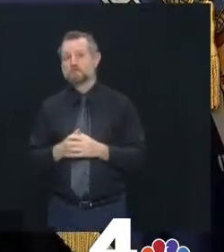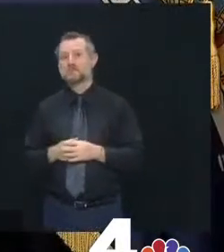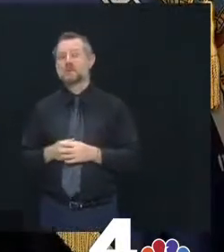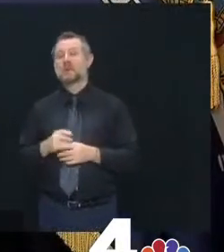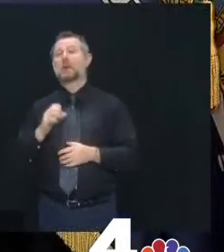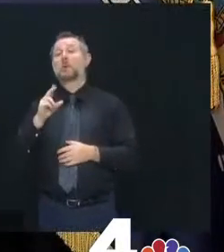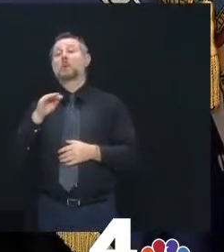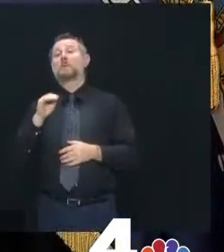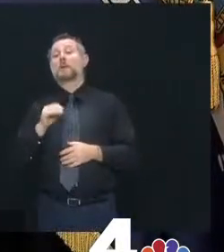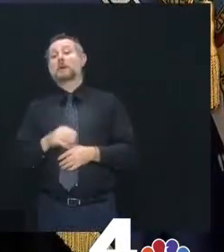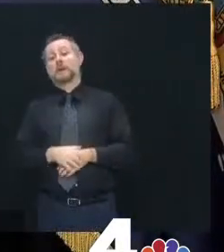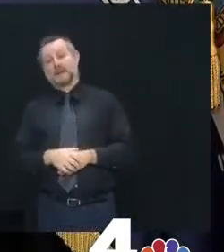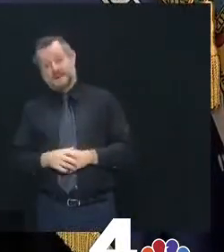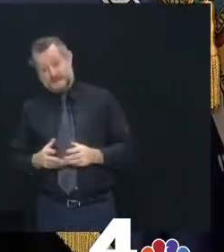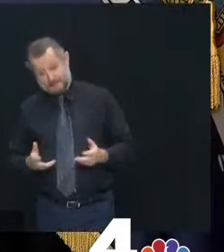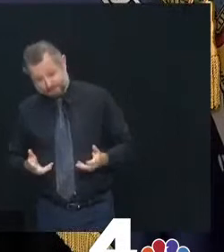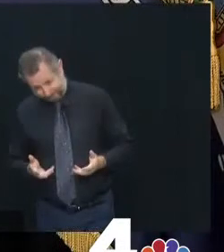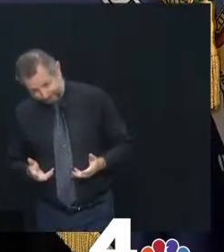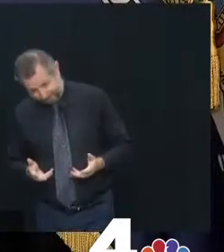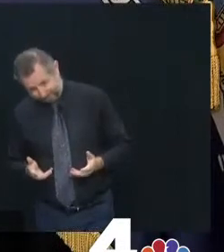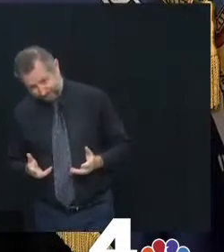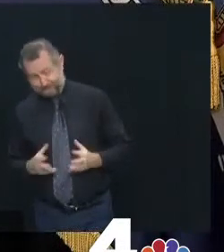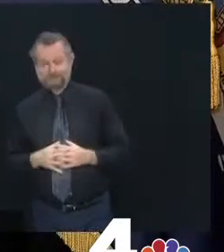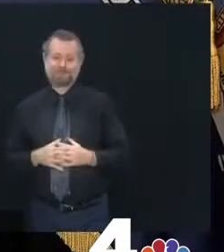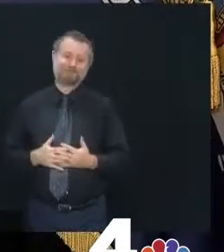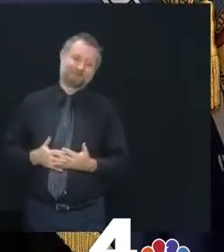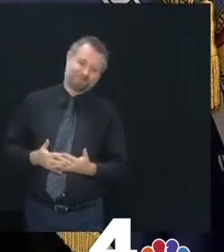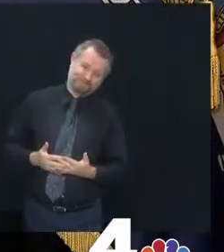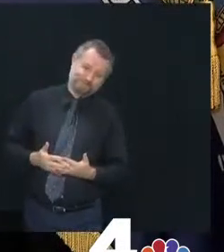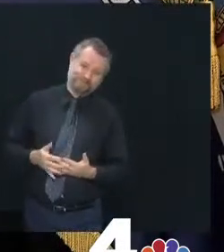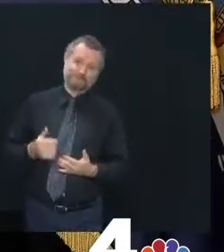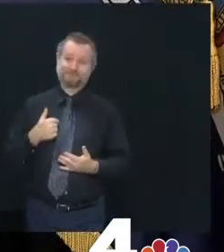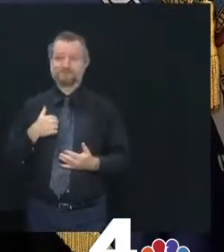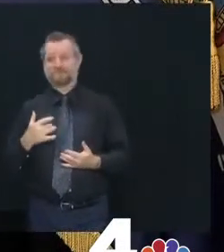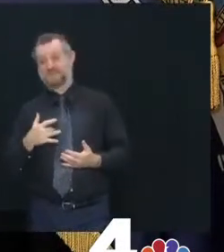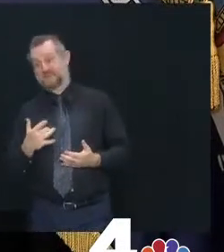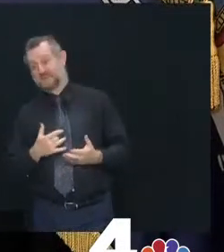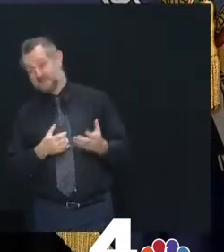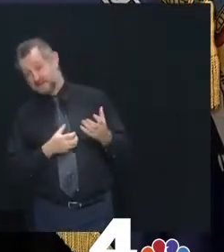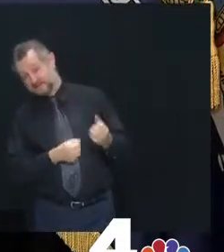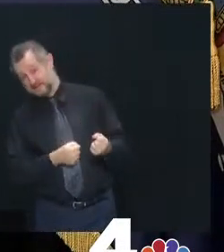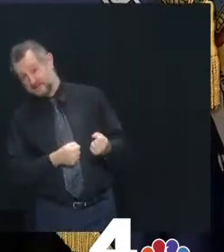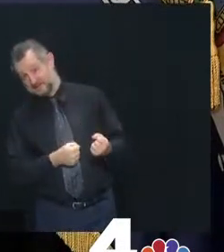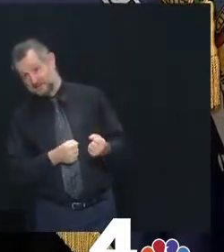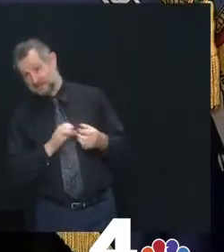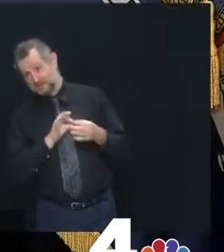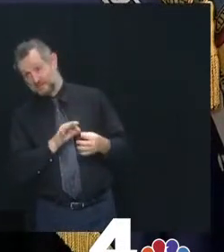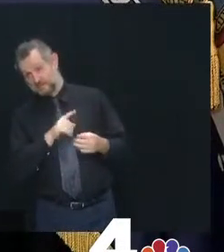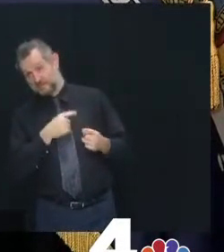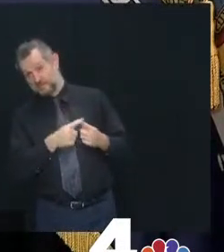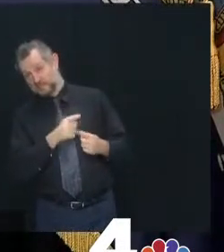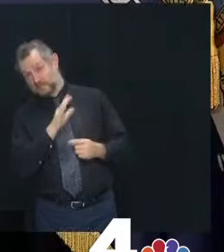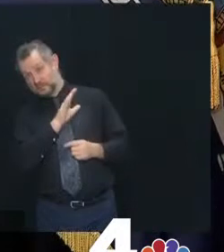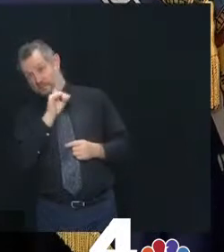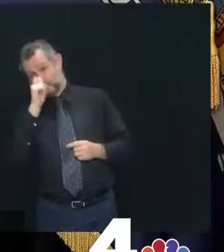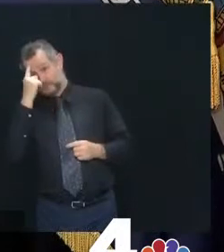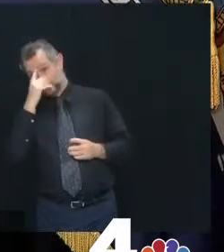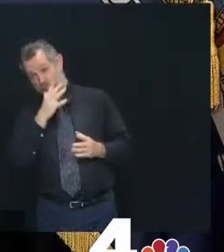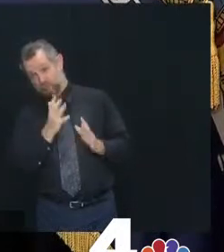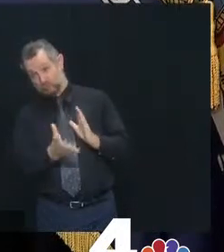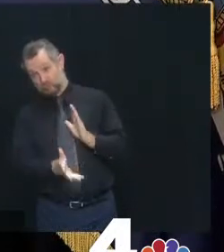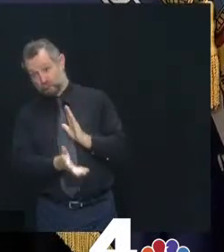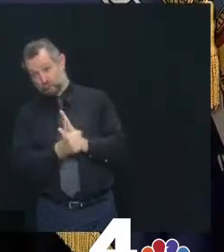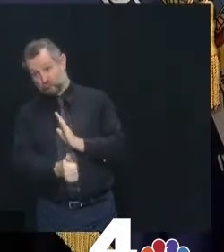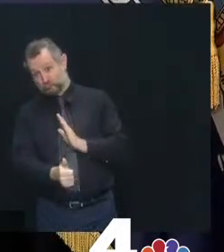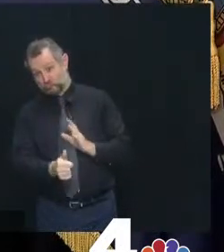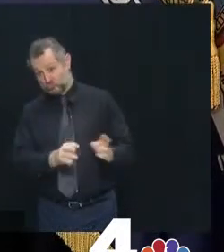Look, am I confident about the competence of this federal administration